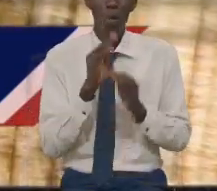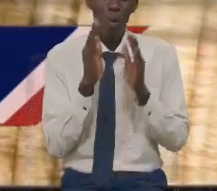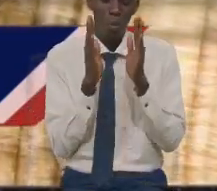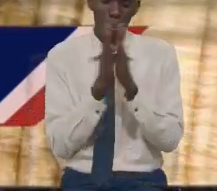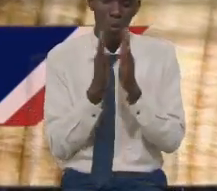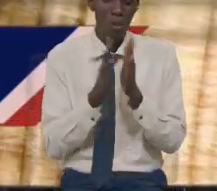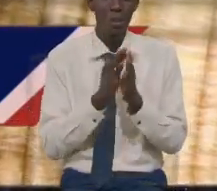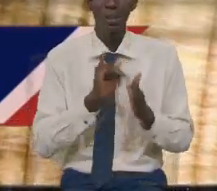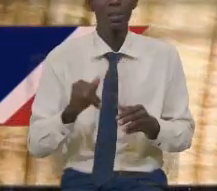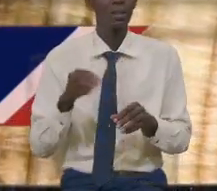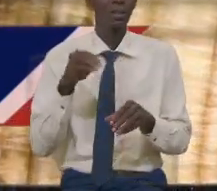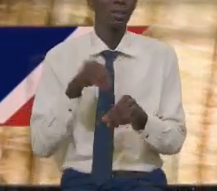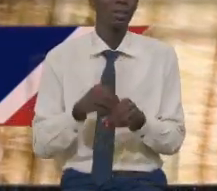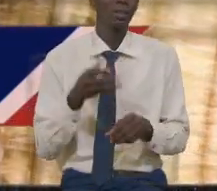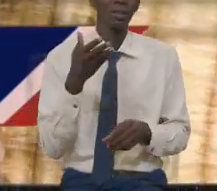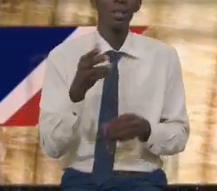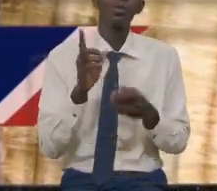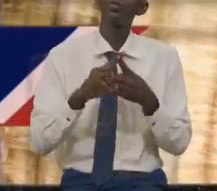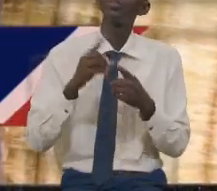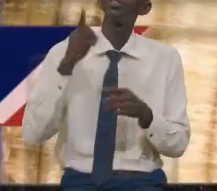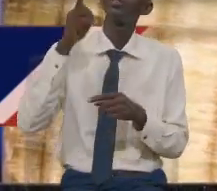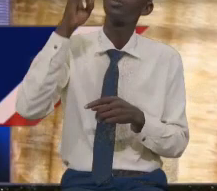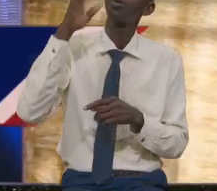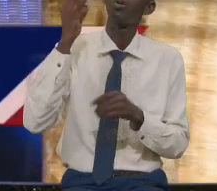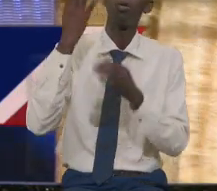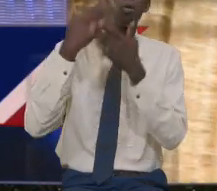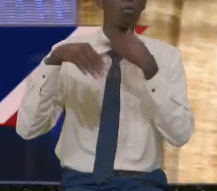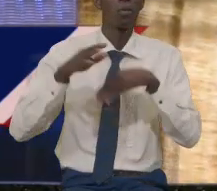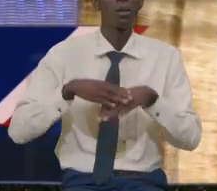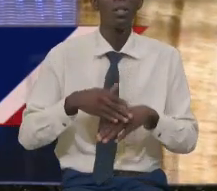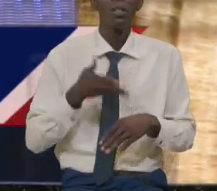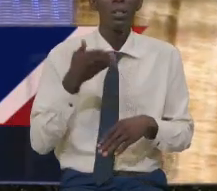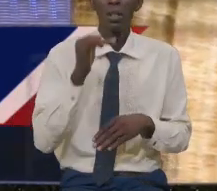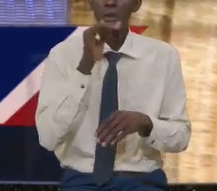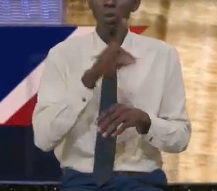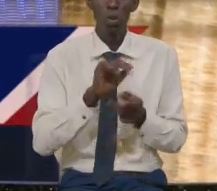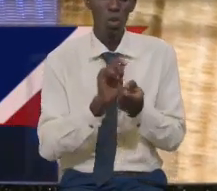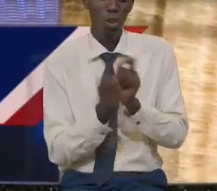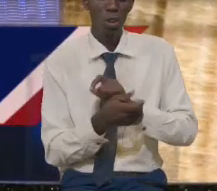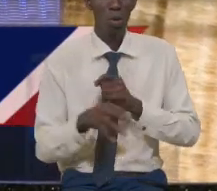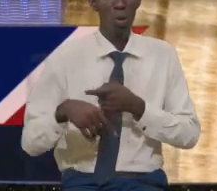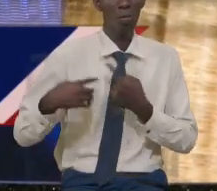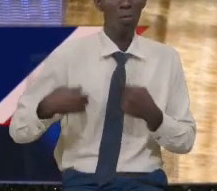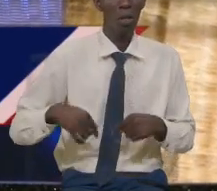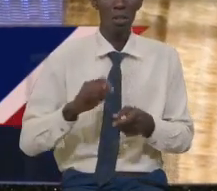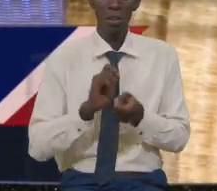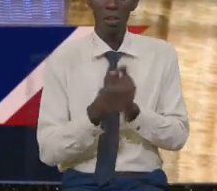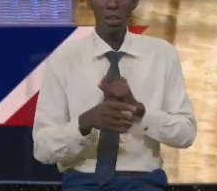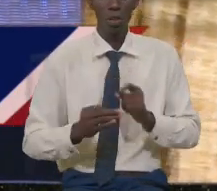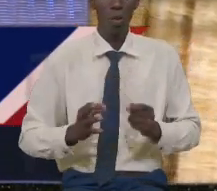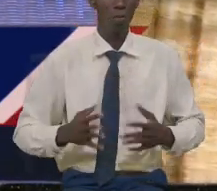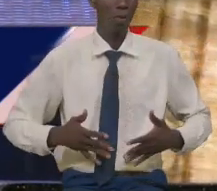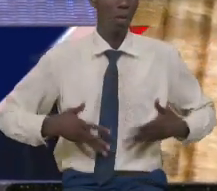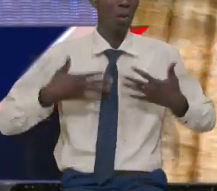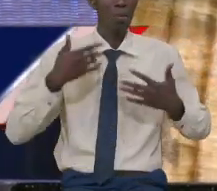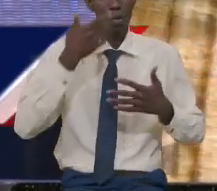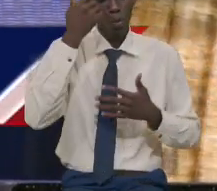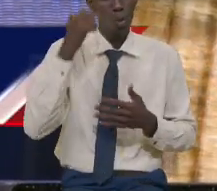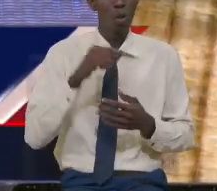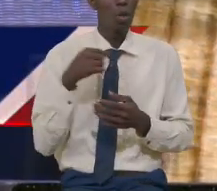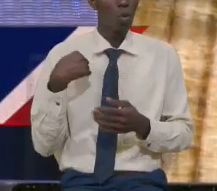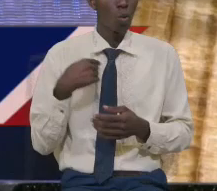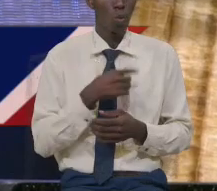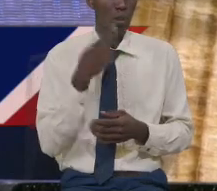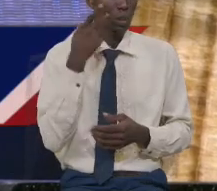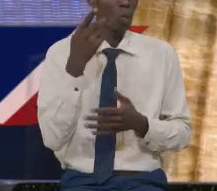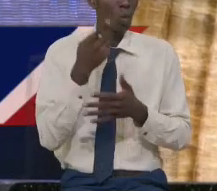to the God of heaven. And there was no change of heart and change of life, because we discover what he did